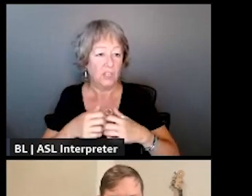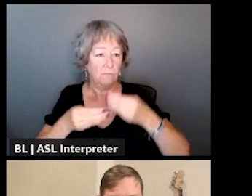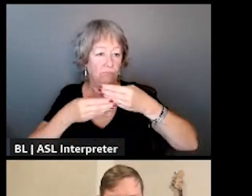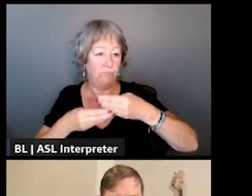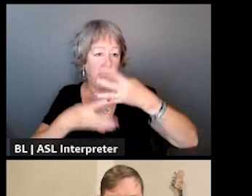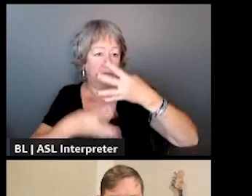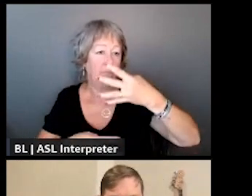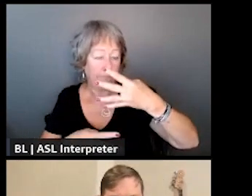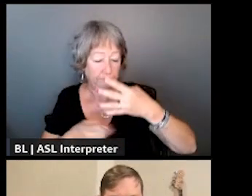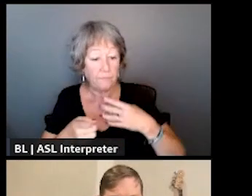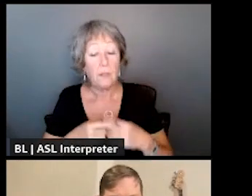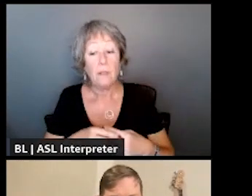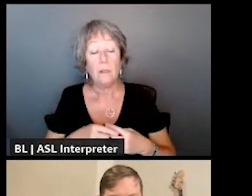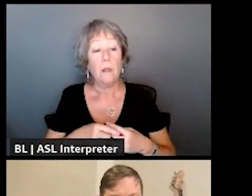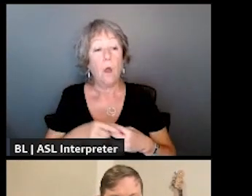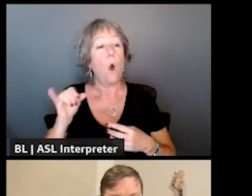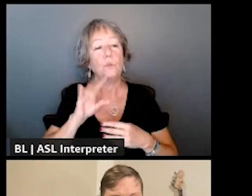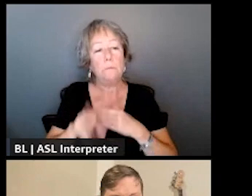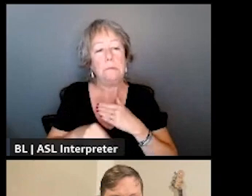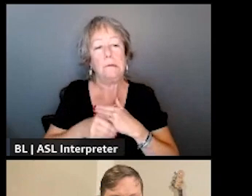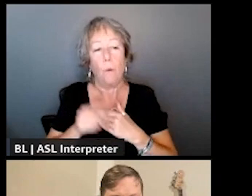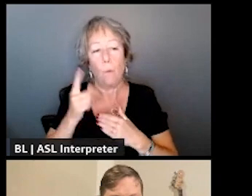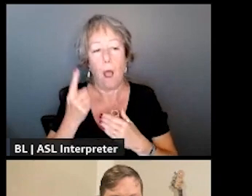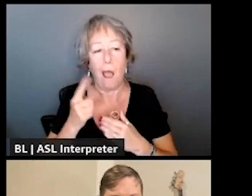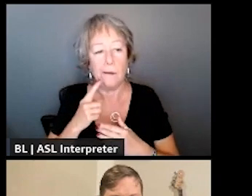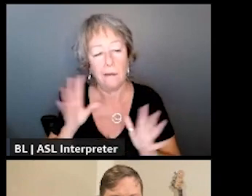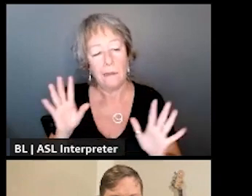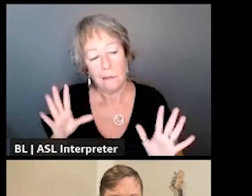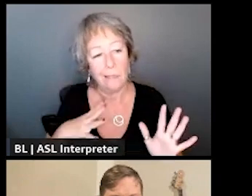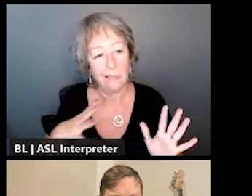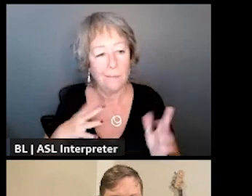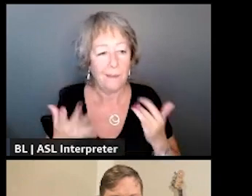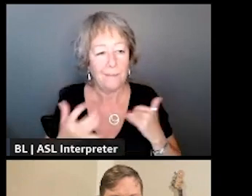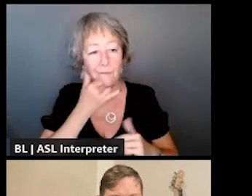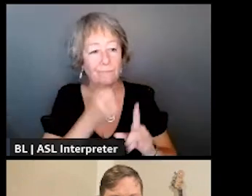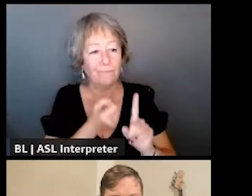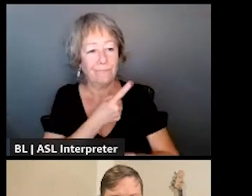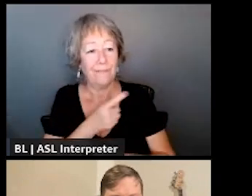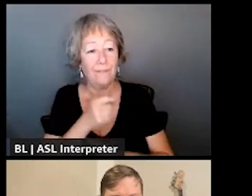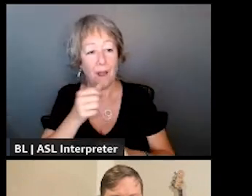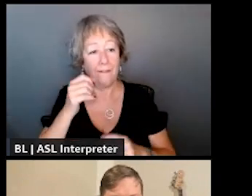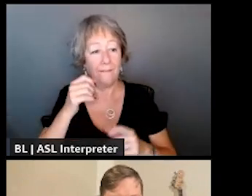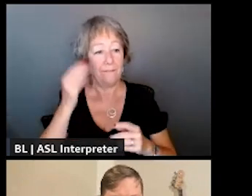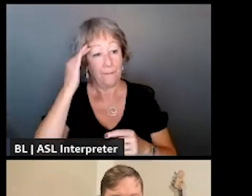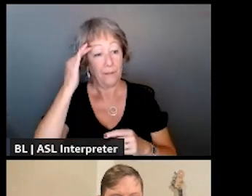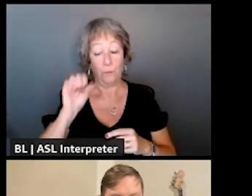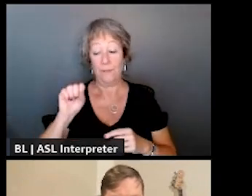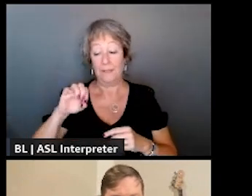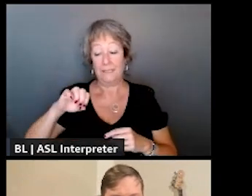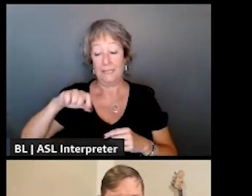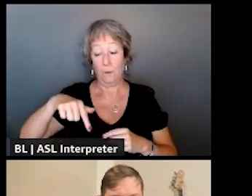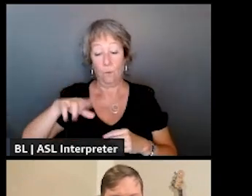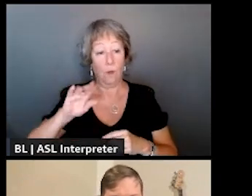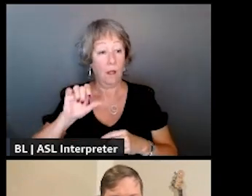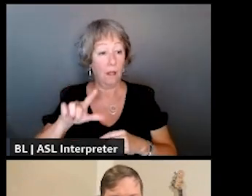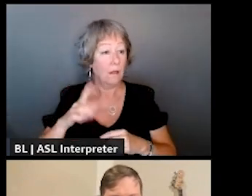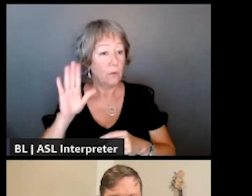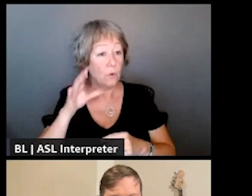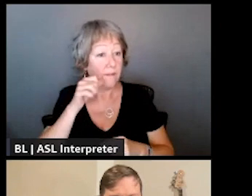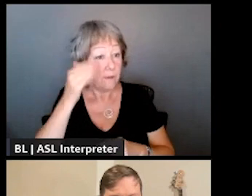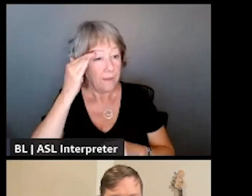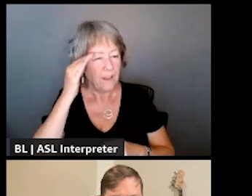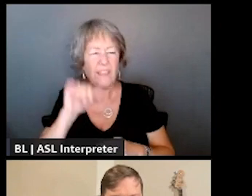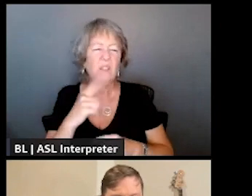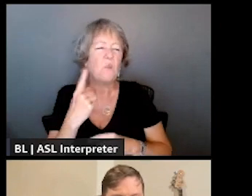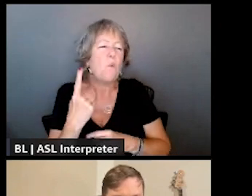And little caveat too, because I want those who are not familiar with SQL not to be deterred by this, because this is just one element